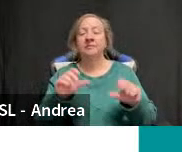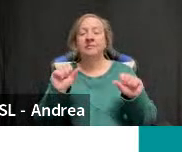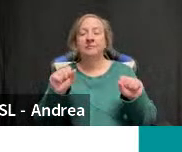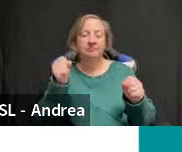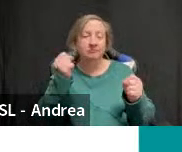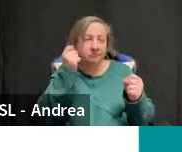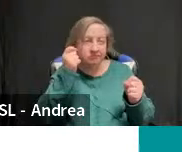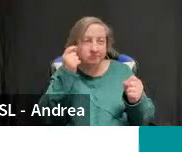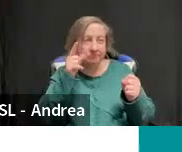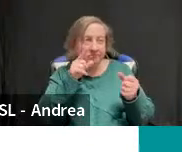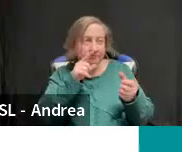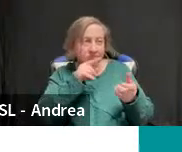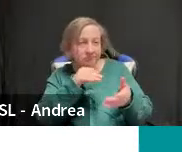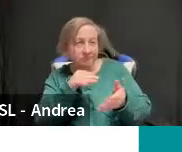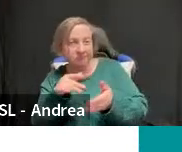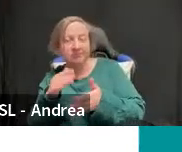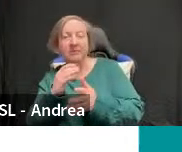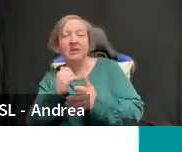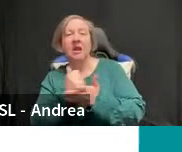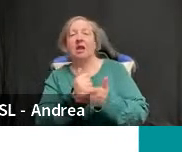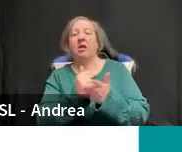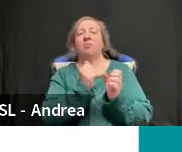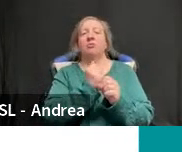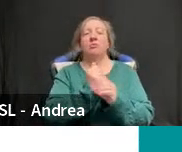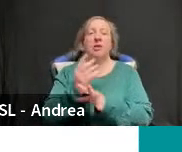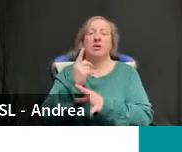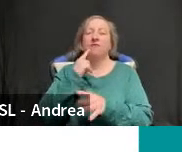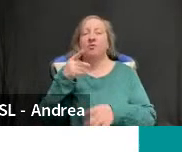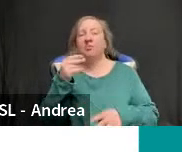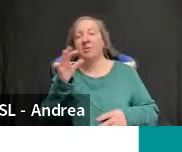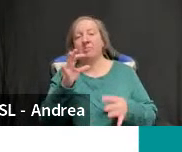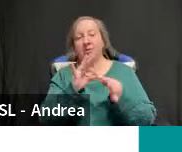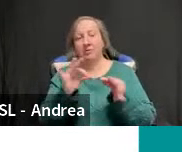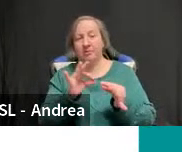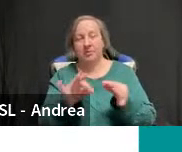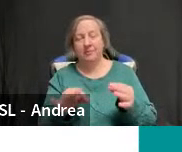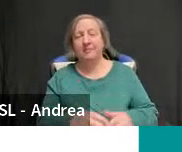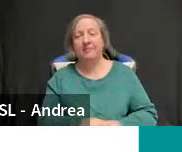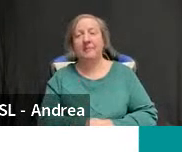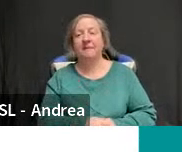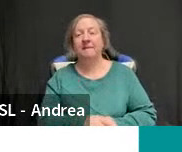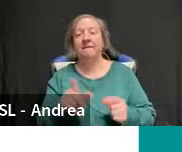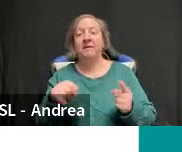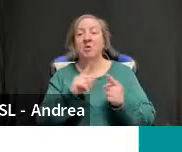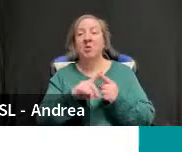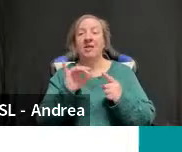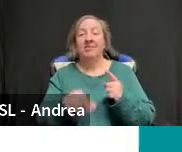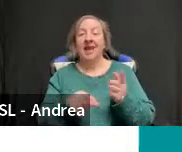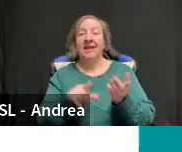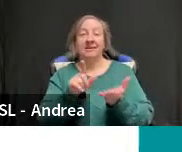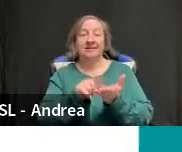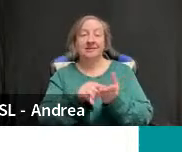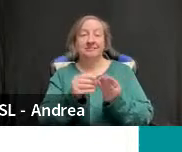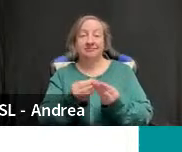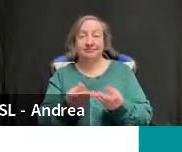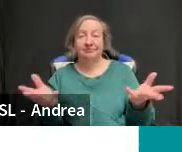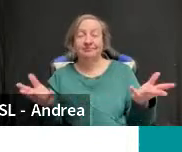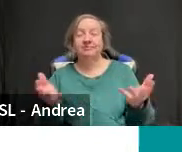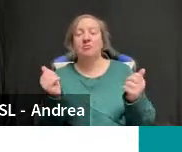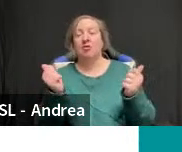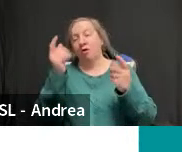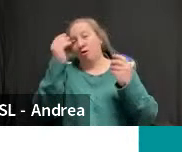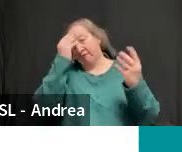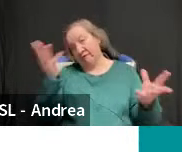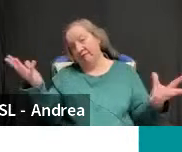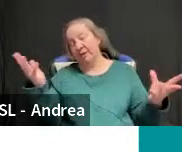and that will help them prepare for public comment. Once this is released, all the information,